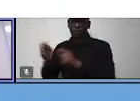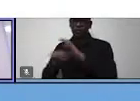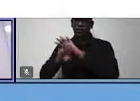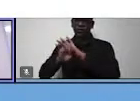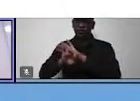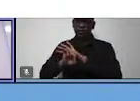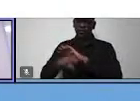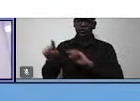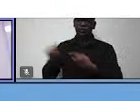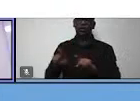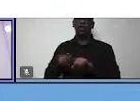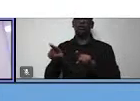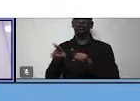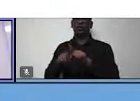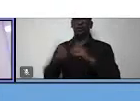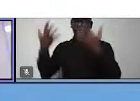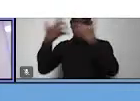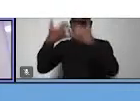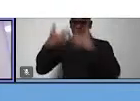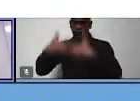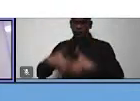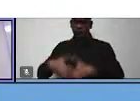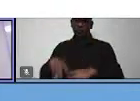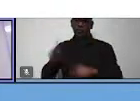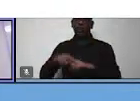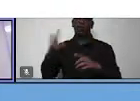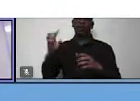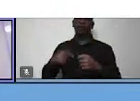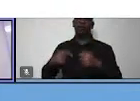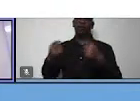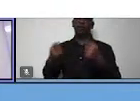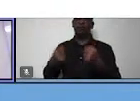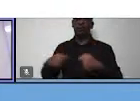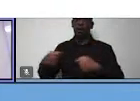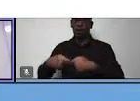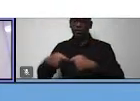have a very strong marketing team who is increasingly looking at innovation.